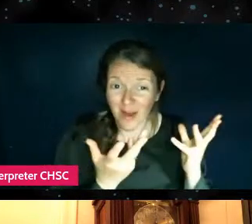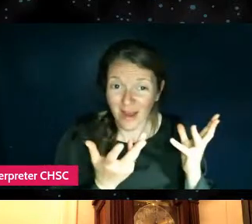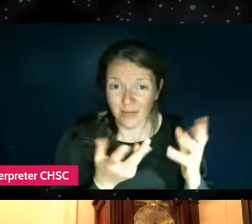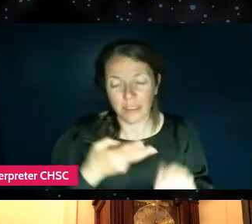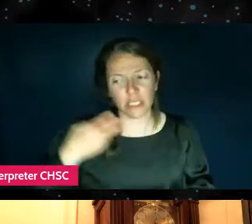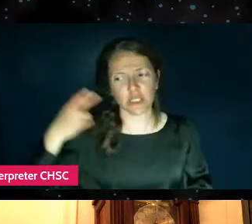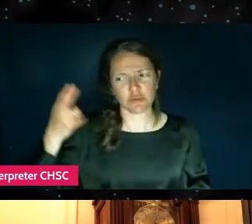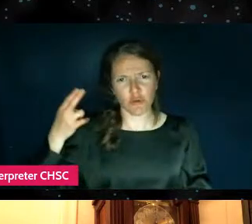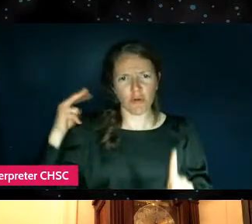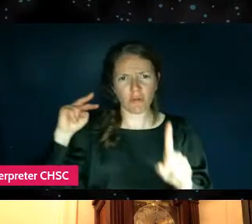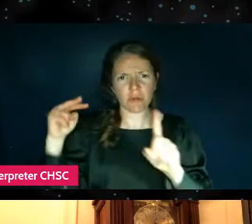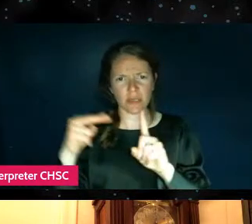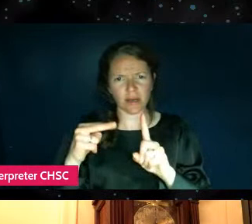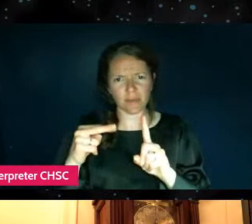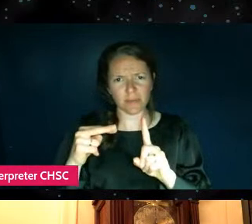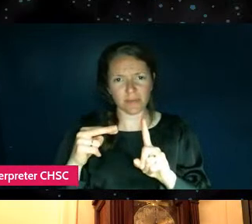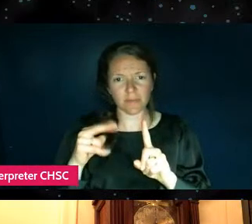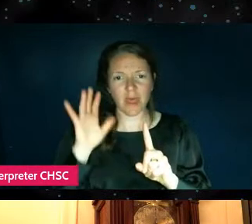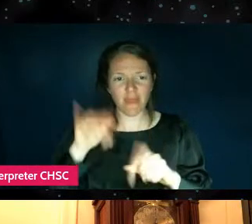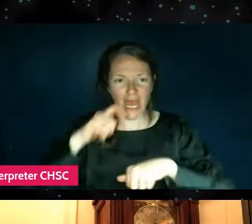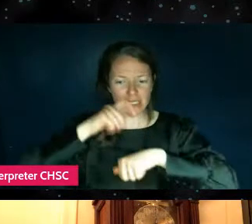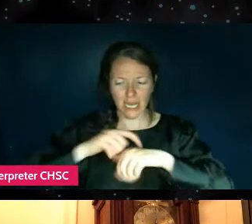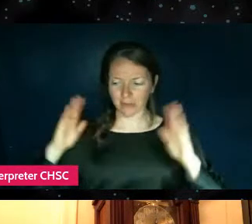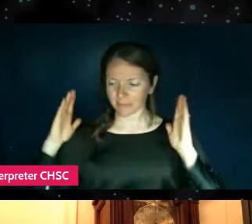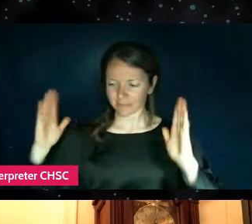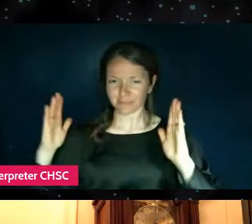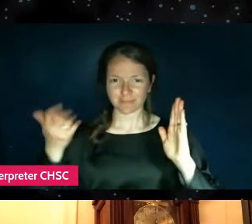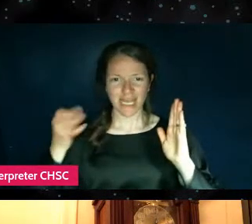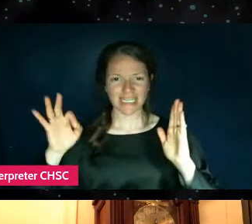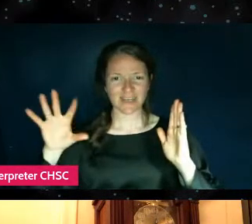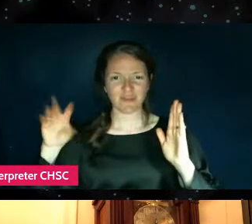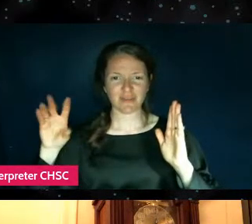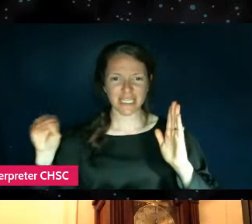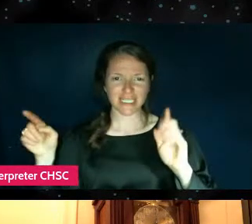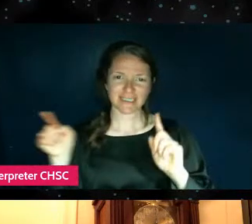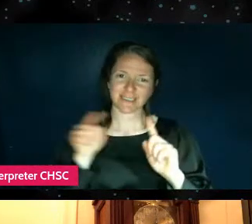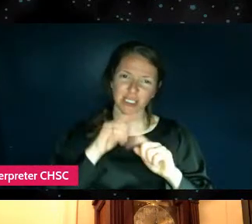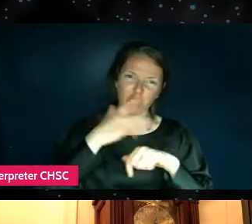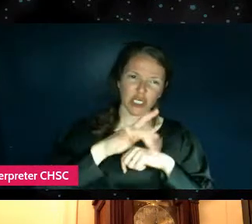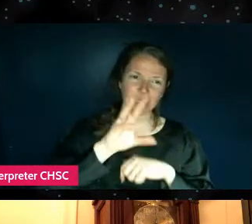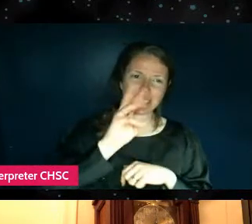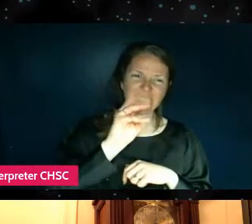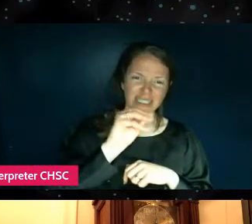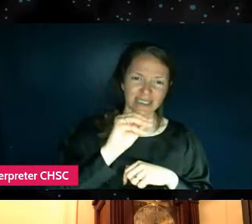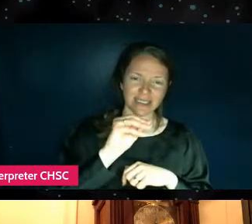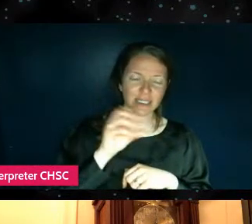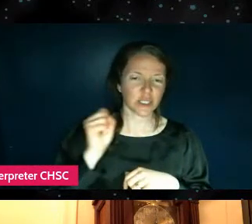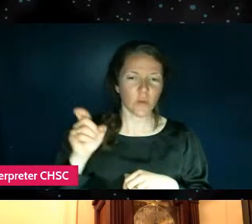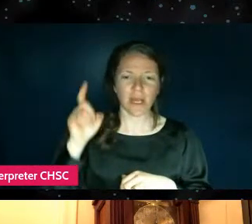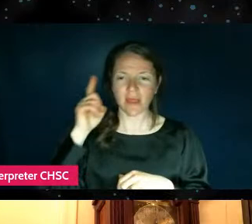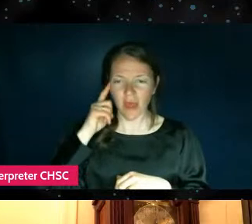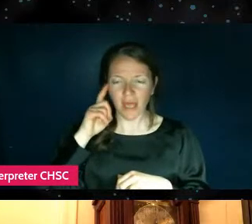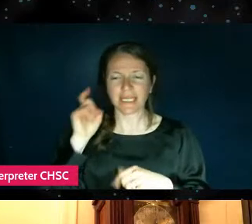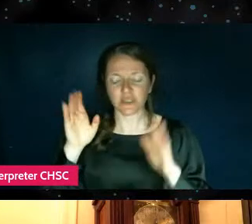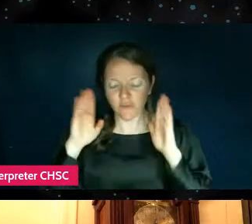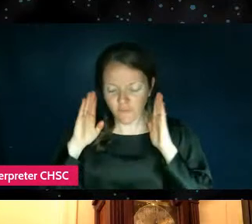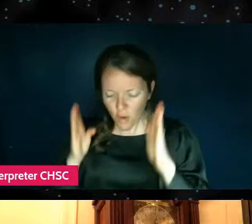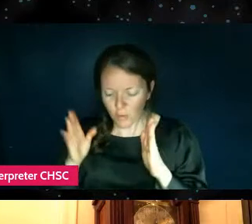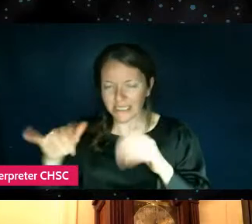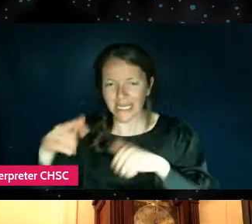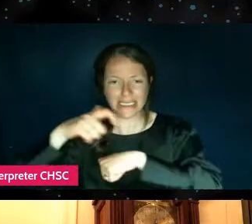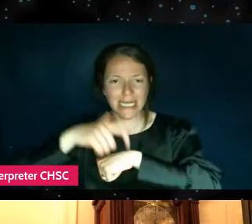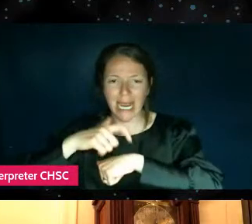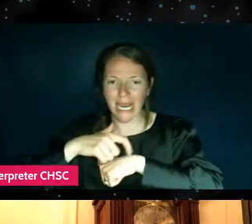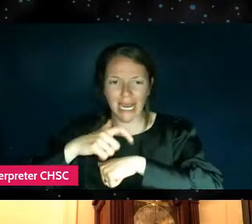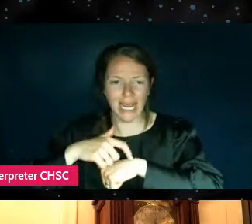historical context, was this time in the 1950s and early 60s. And so we really quickly said, let's just focus on this time. There's nothing, we